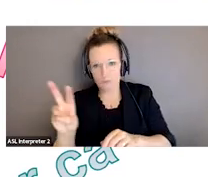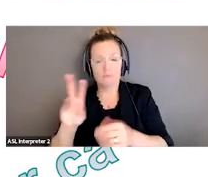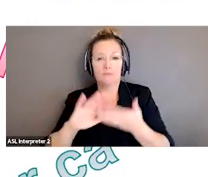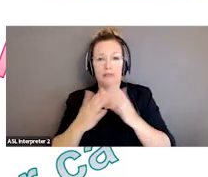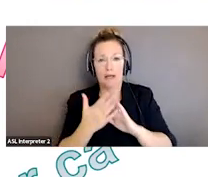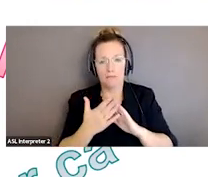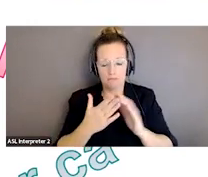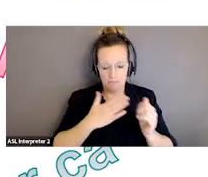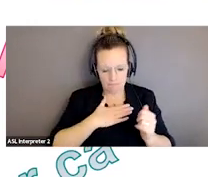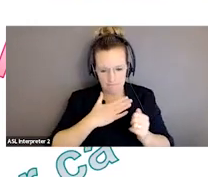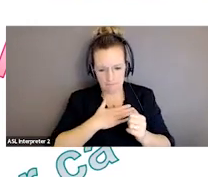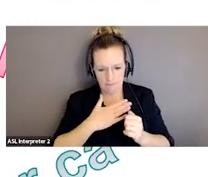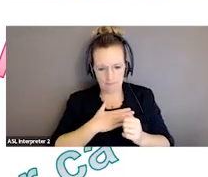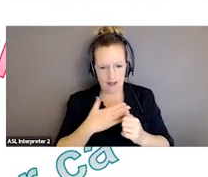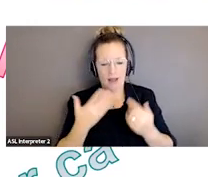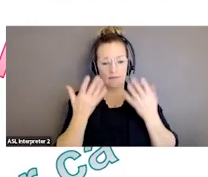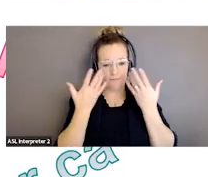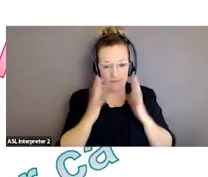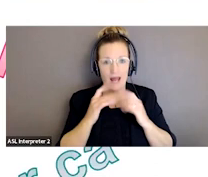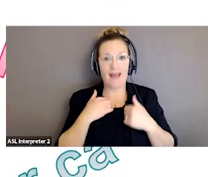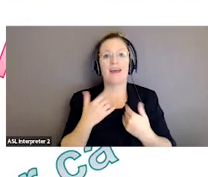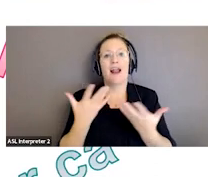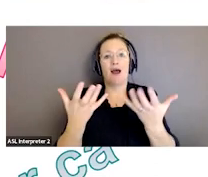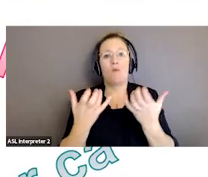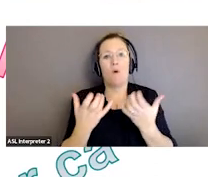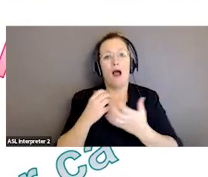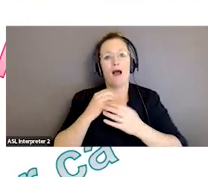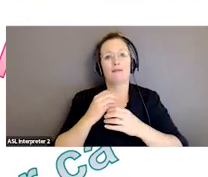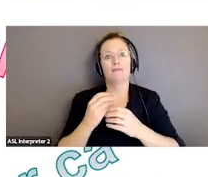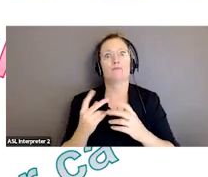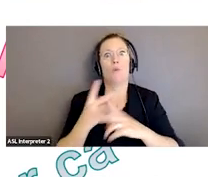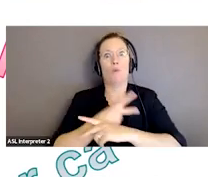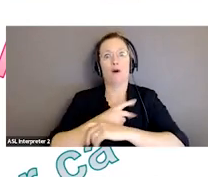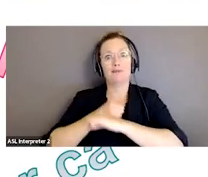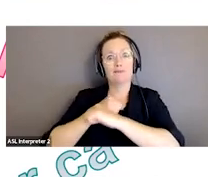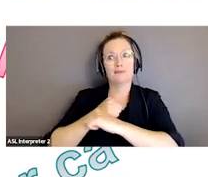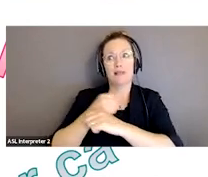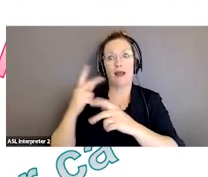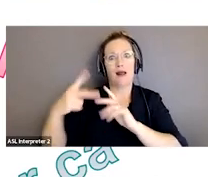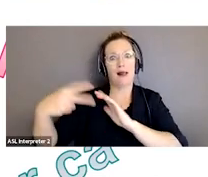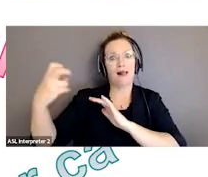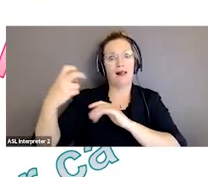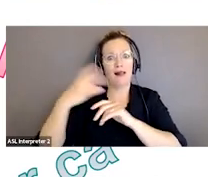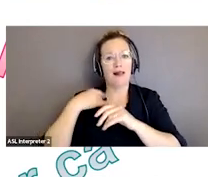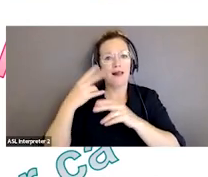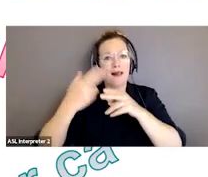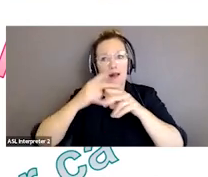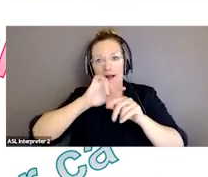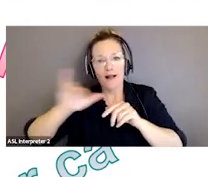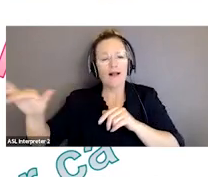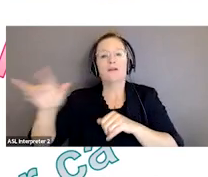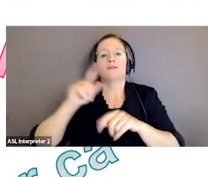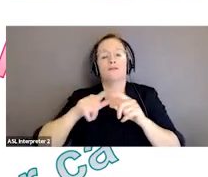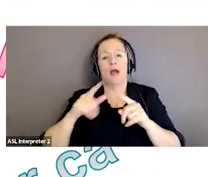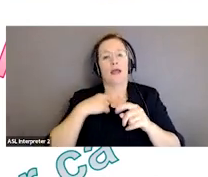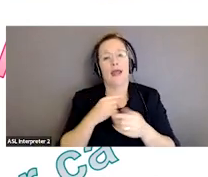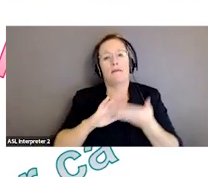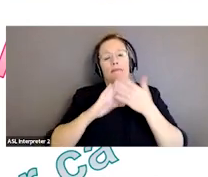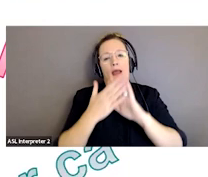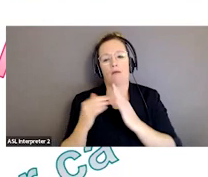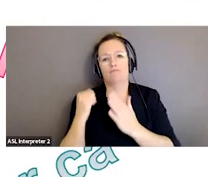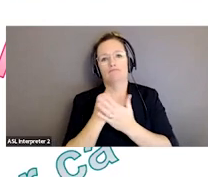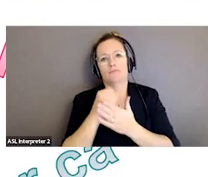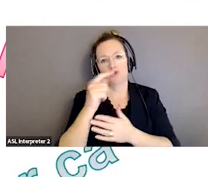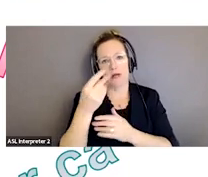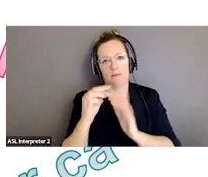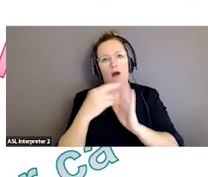by registering it as a trademark. So it goes both ways. Interestingly, domain names have become big